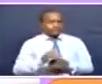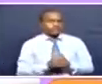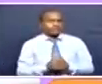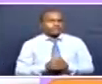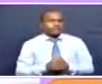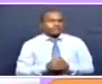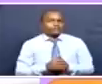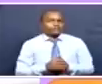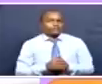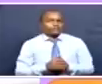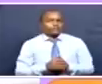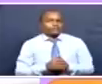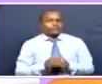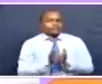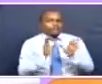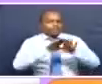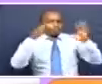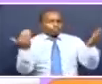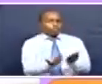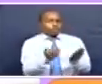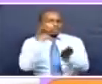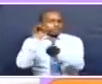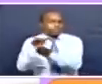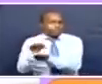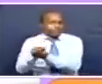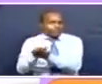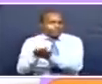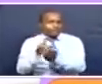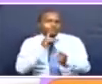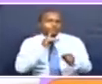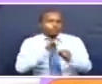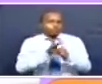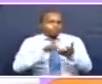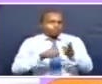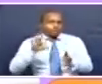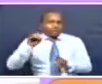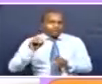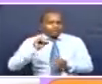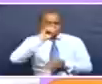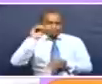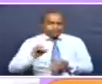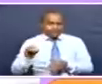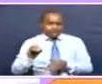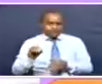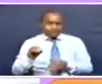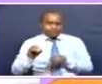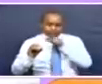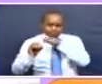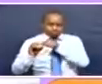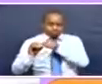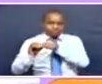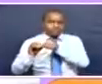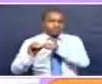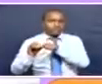the World Bank recommended is the 30% of the wage bill. That 30% should